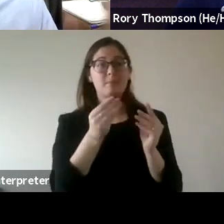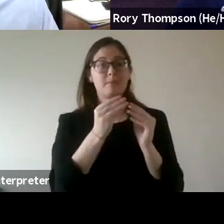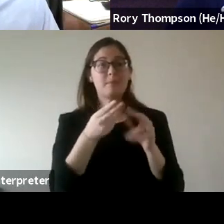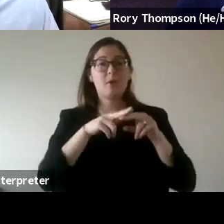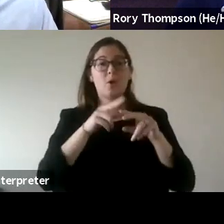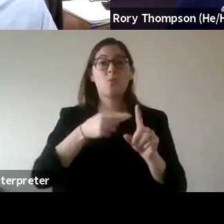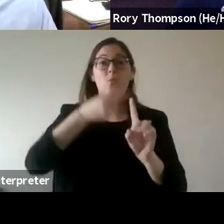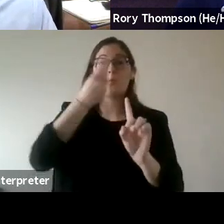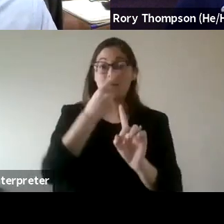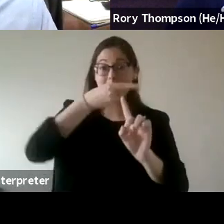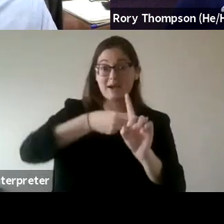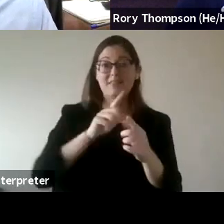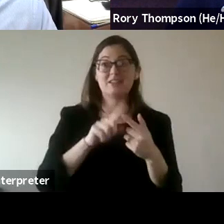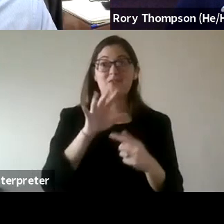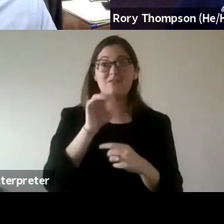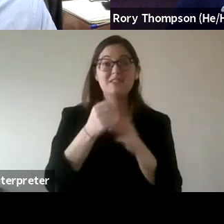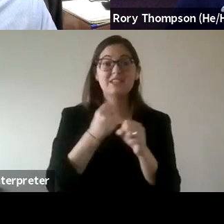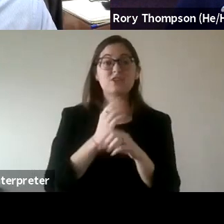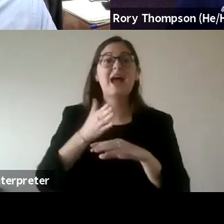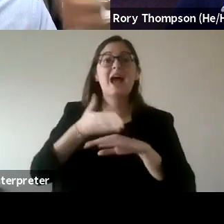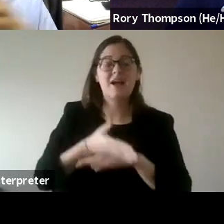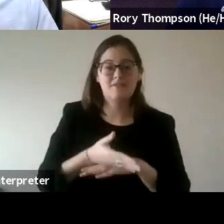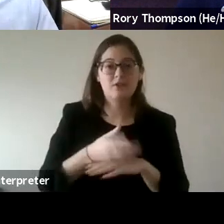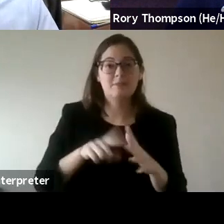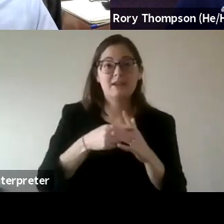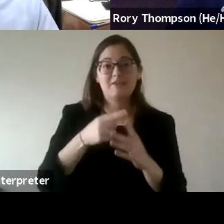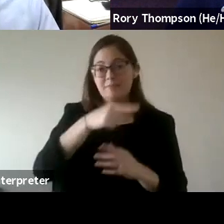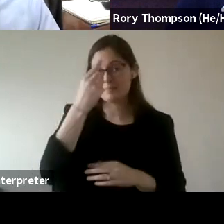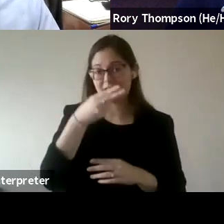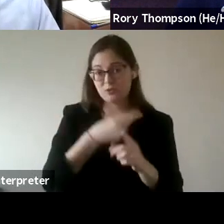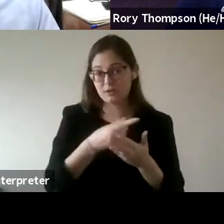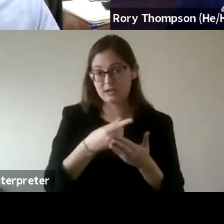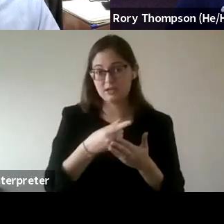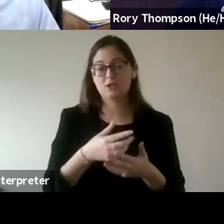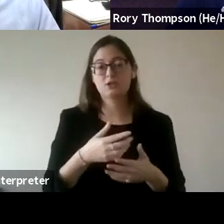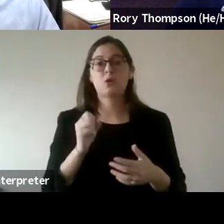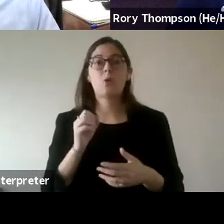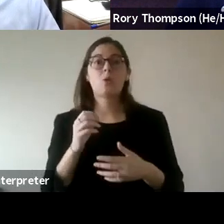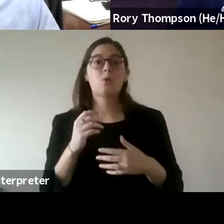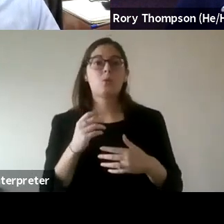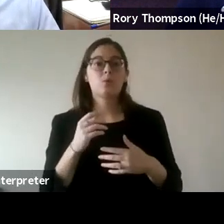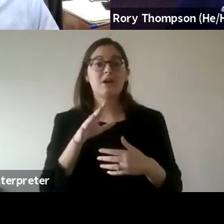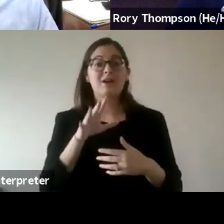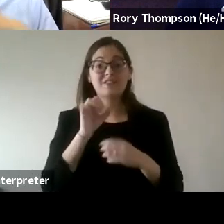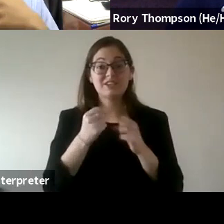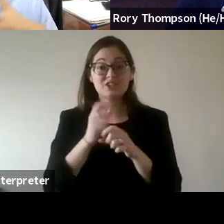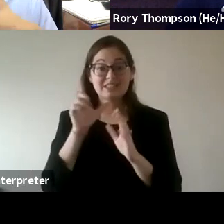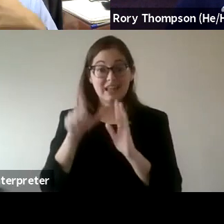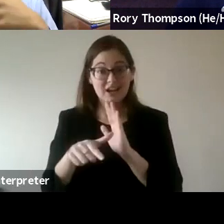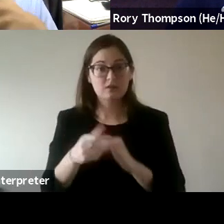about 50 years after the beginning of the Black History Week. So here we have 50 years later, so we're looking at